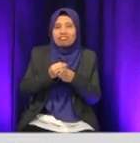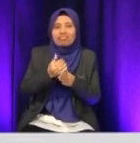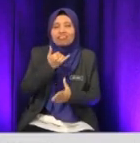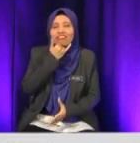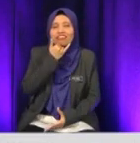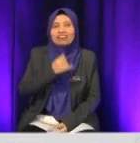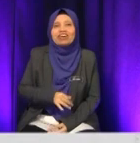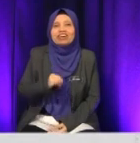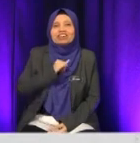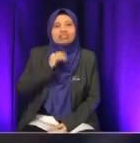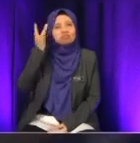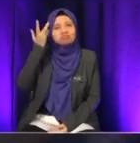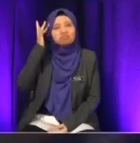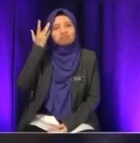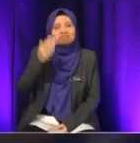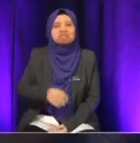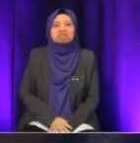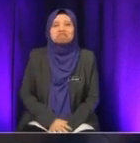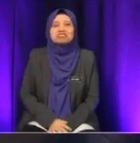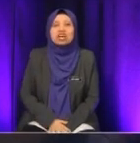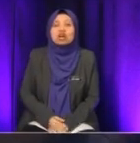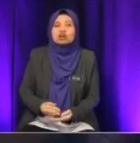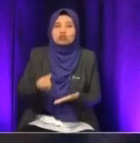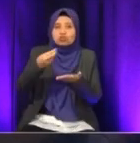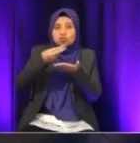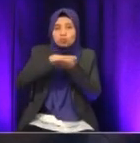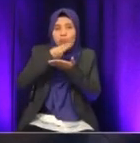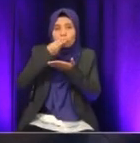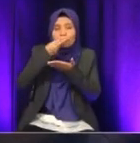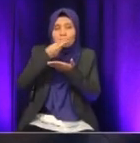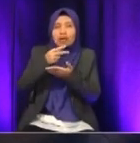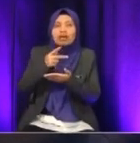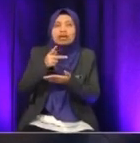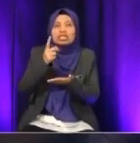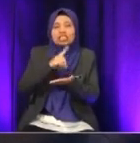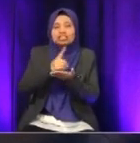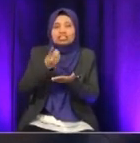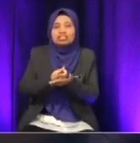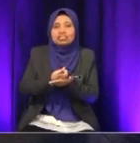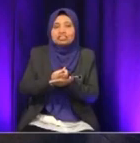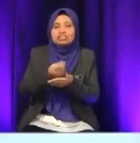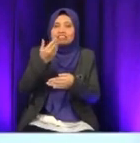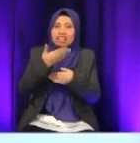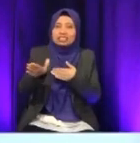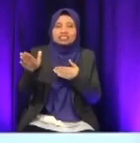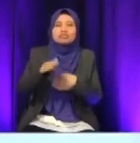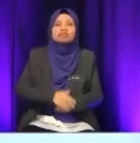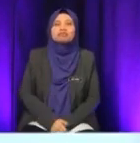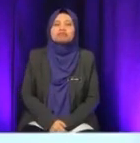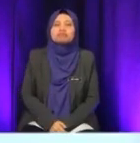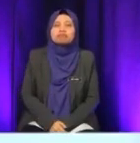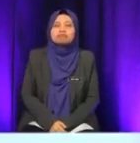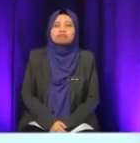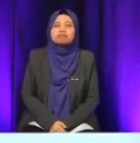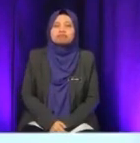Maybe I'm not. I'm not sure. Yeah, maybe not. Soup kitchen. Okay, why don't we go to the next definition? Okay. So the next is